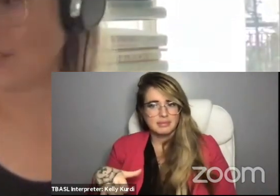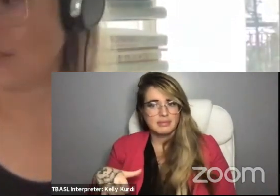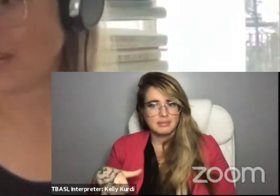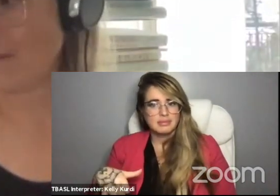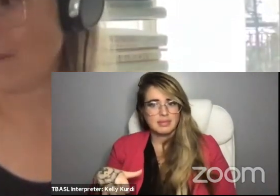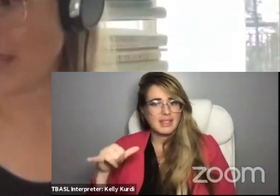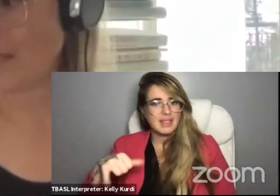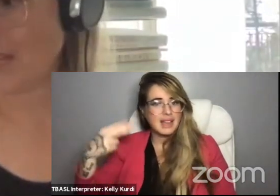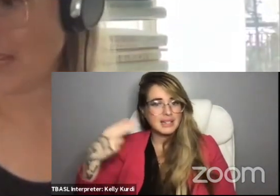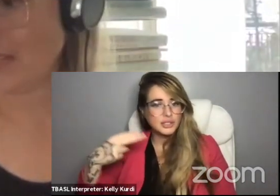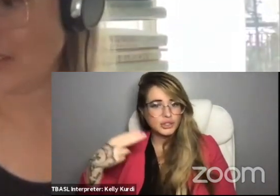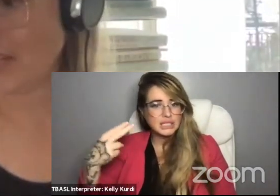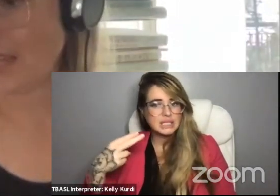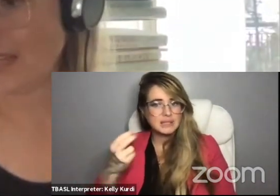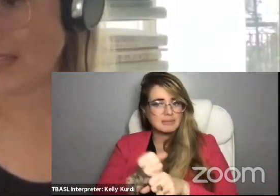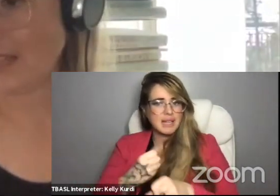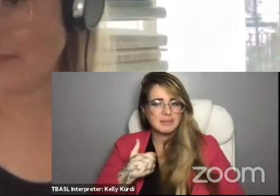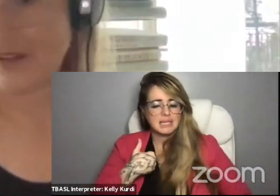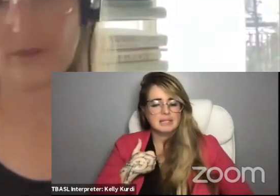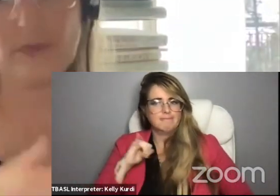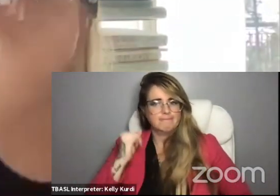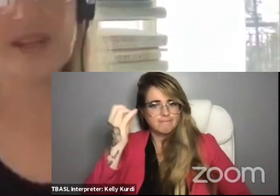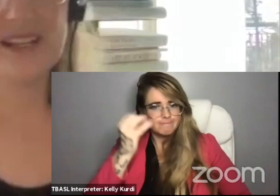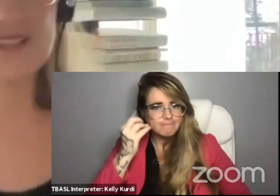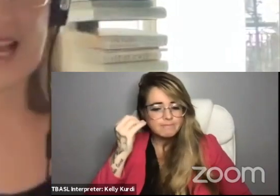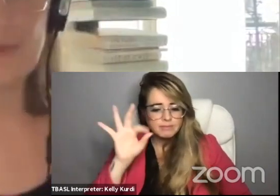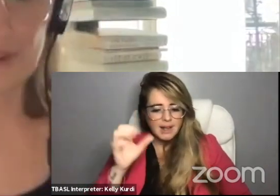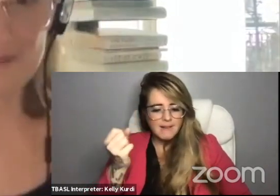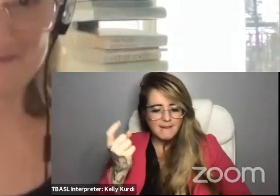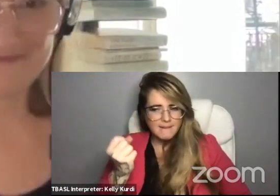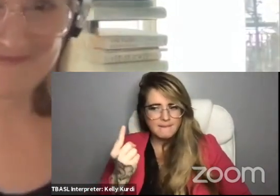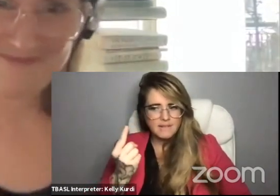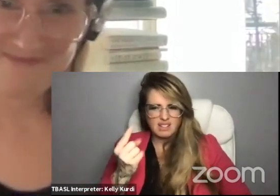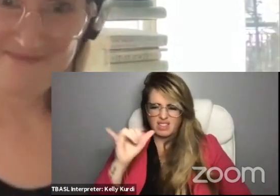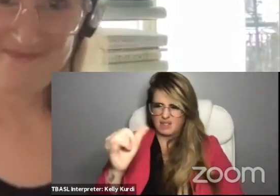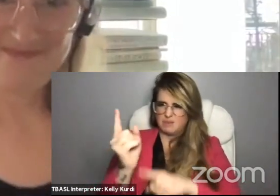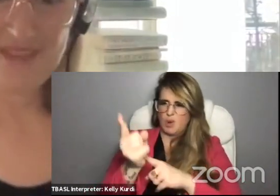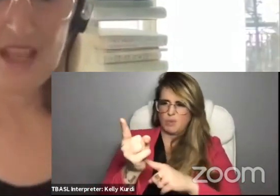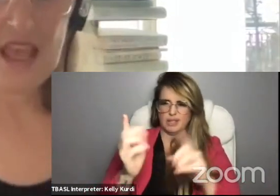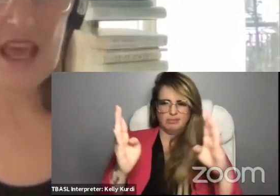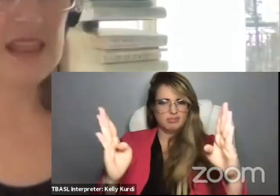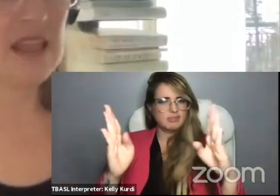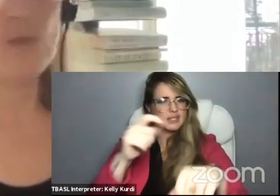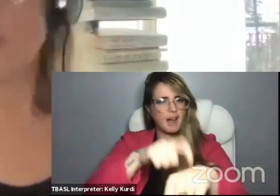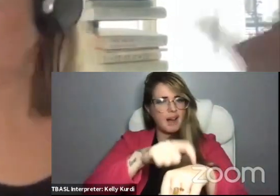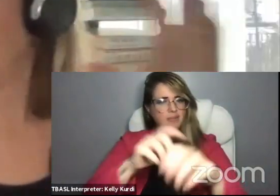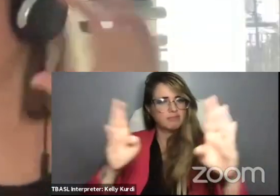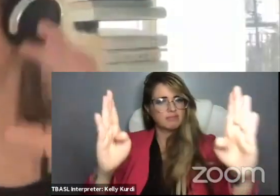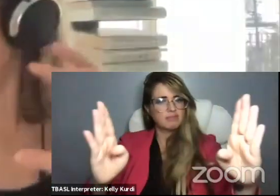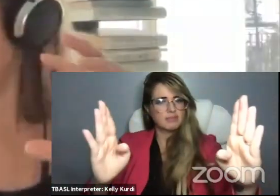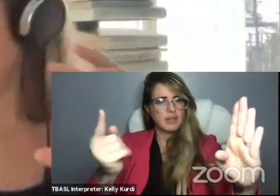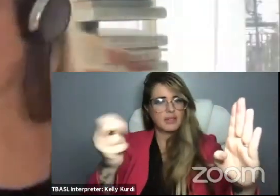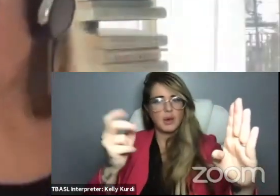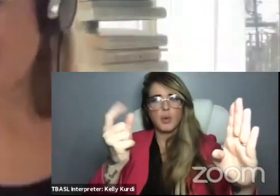a lot of that history makes me look at 9/11 as a moment in a time frame, and then what's